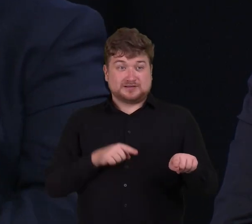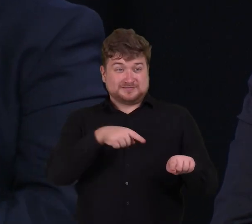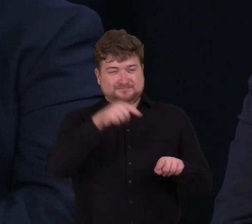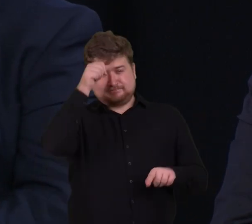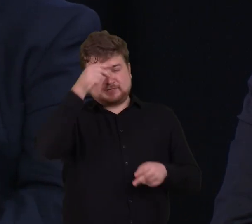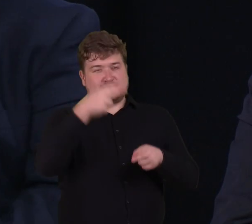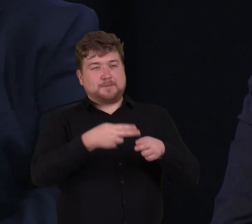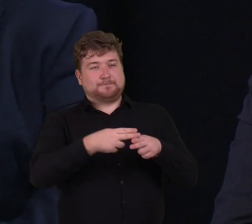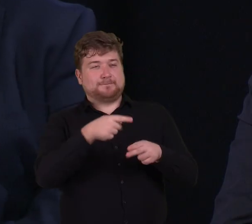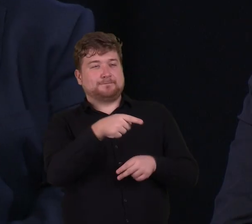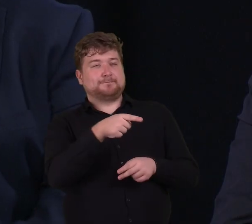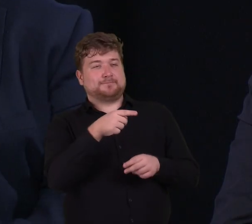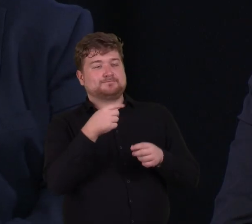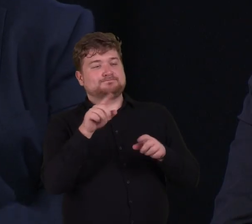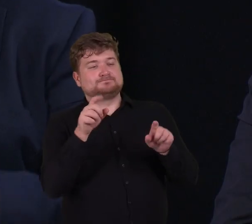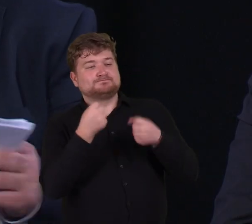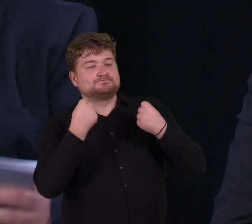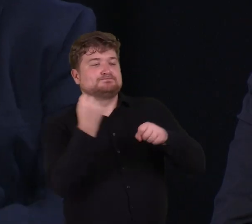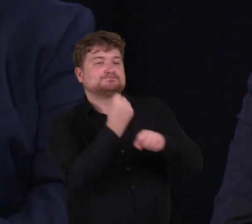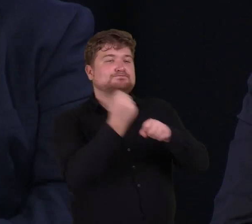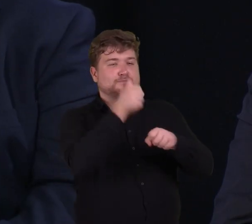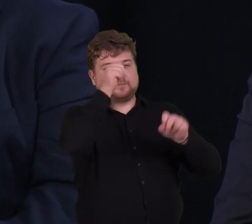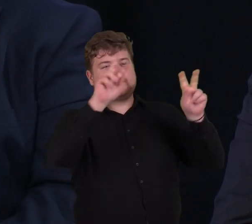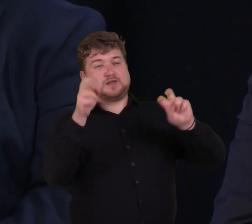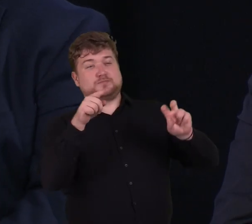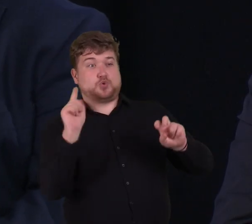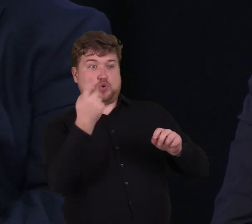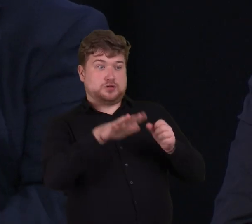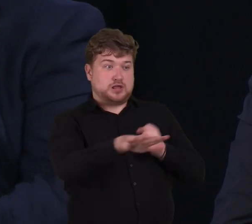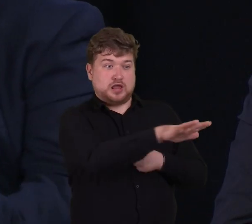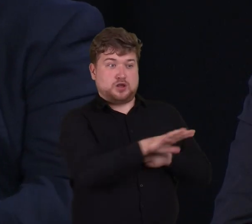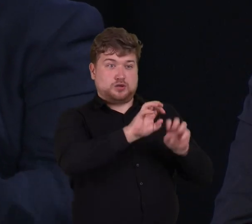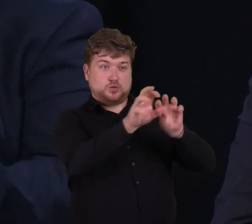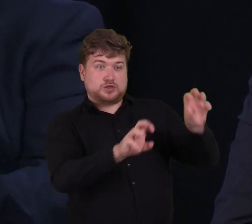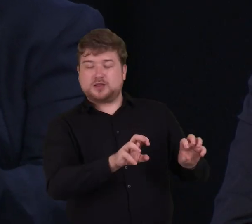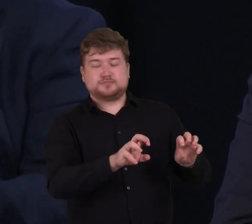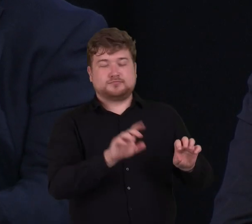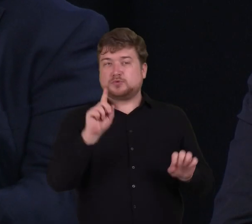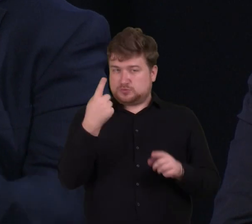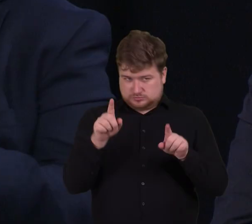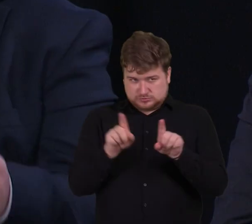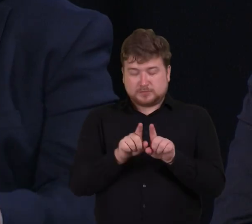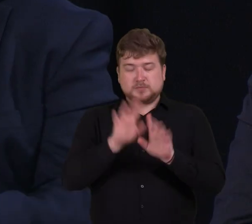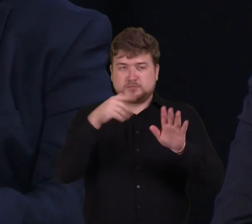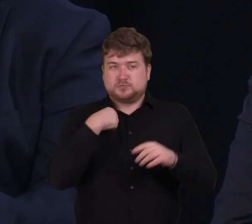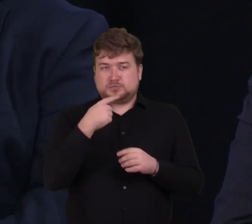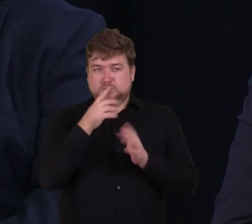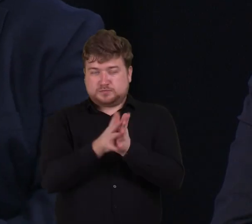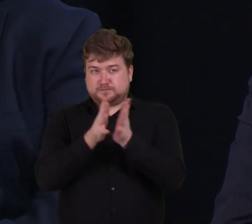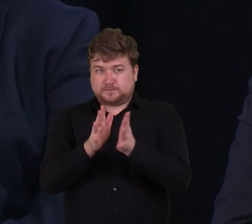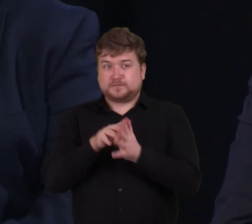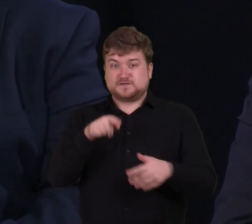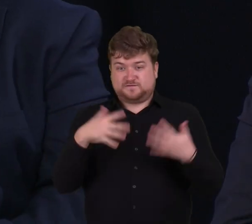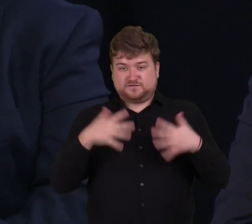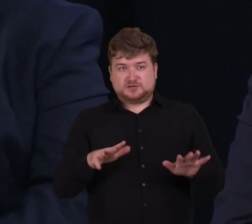ecosystems. It is in the border of Algarve and Alentejo, that are the two regions, two different